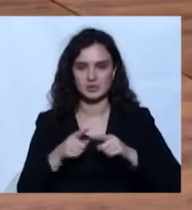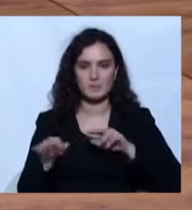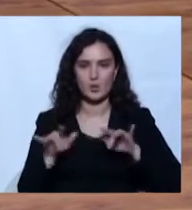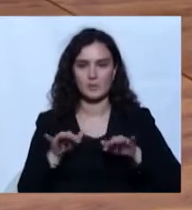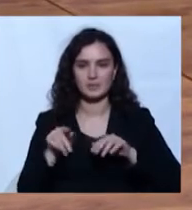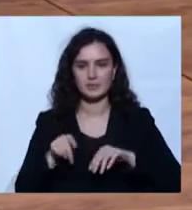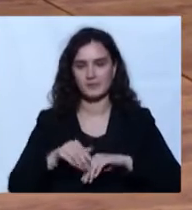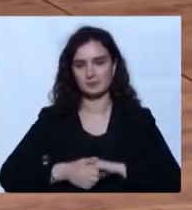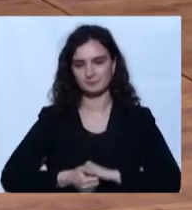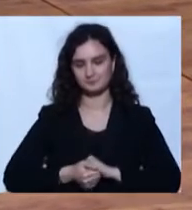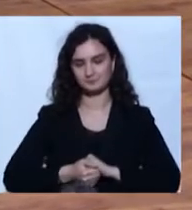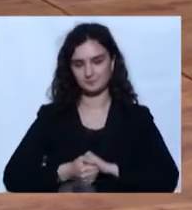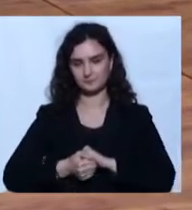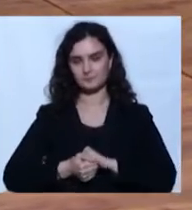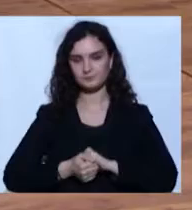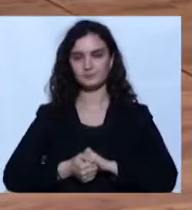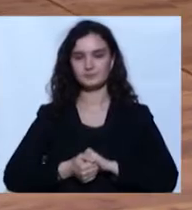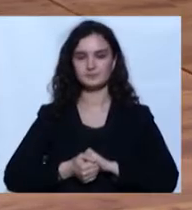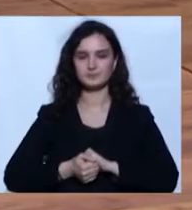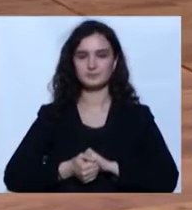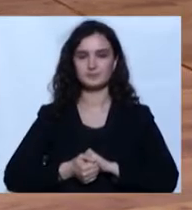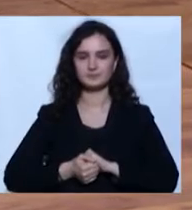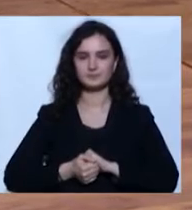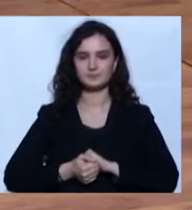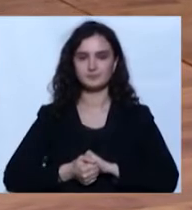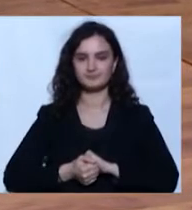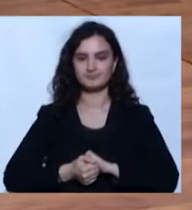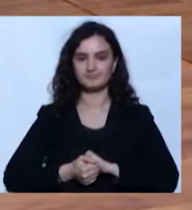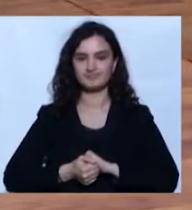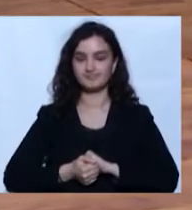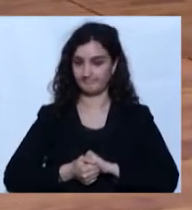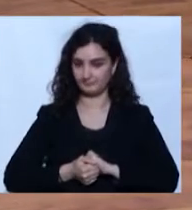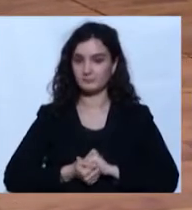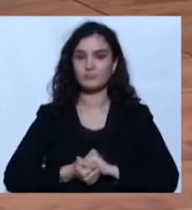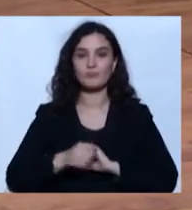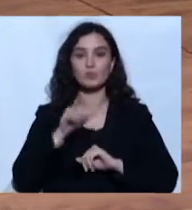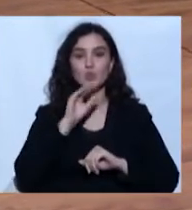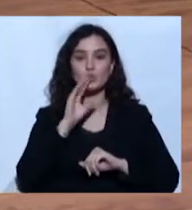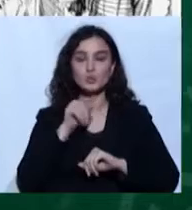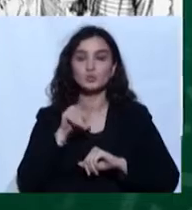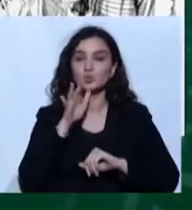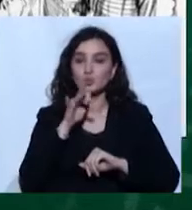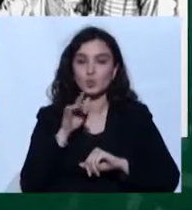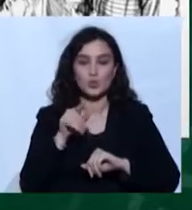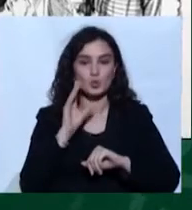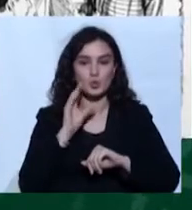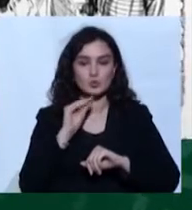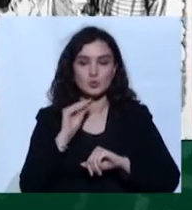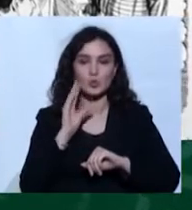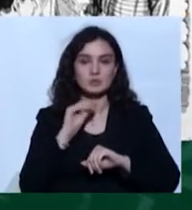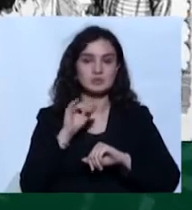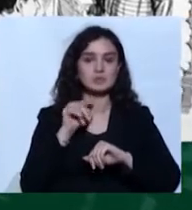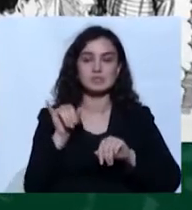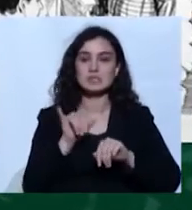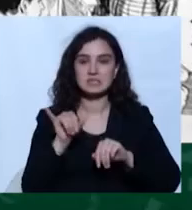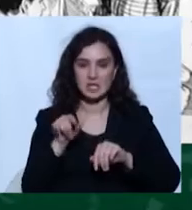Yes, and what is setting all about, Samantha? Well, setting is the time and place, or when